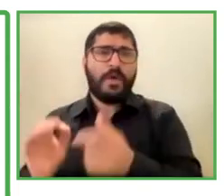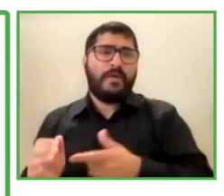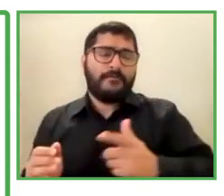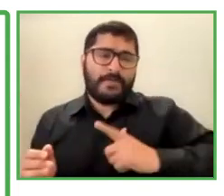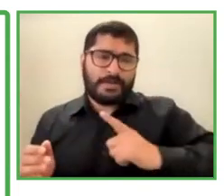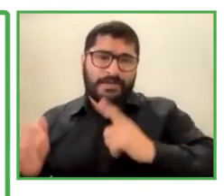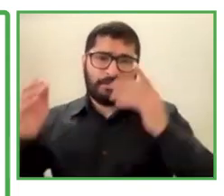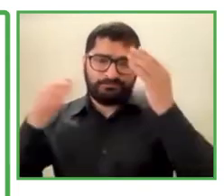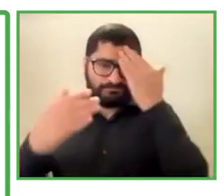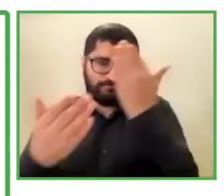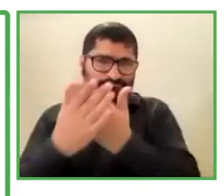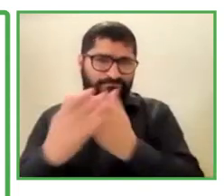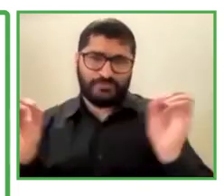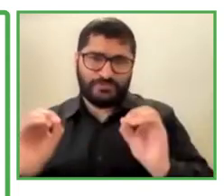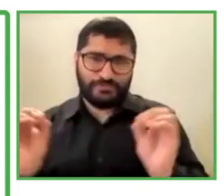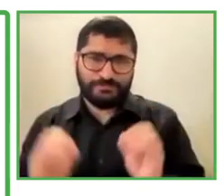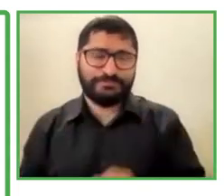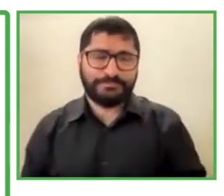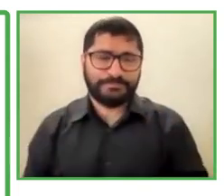yet.